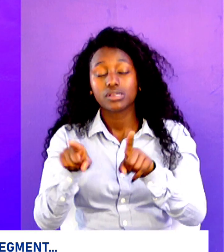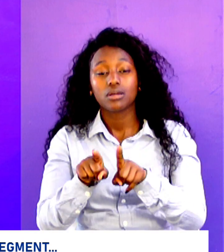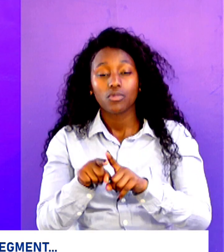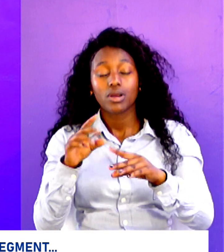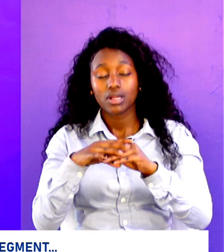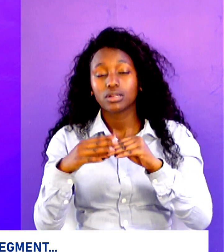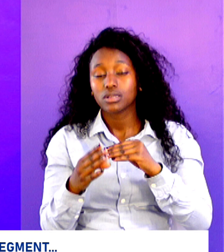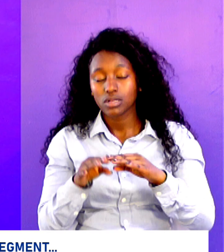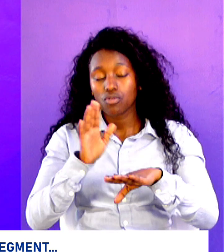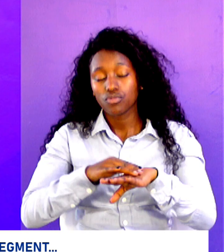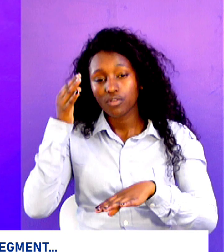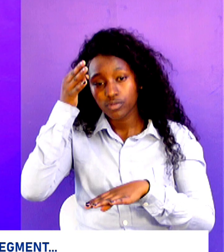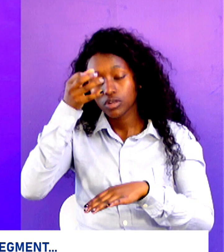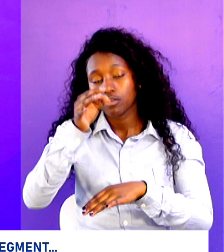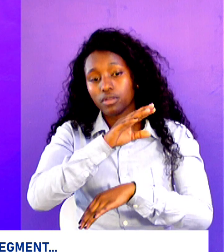the nation.